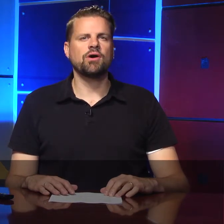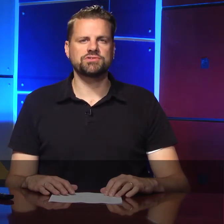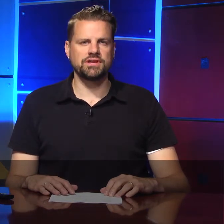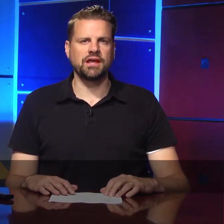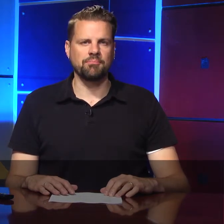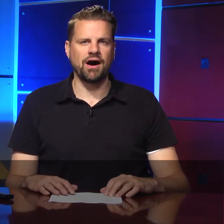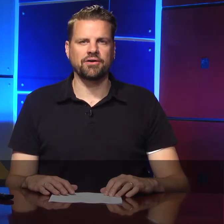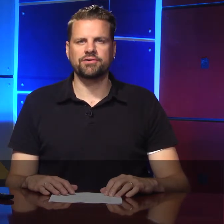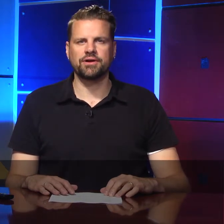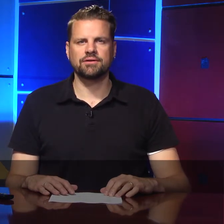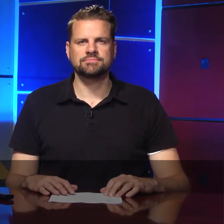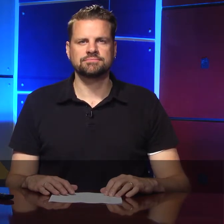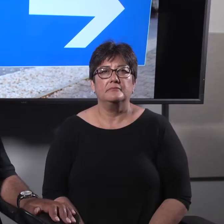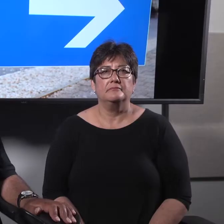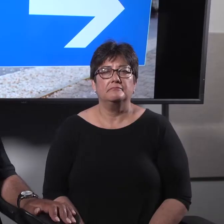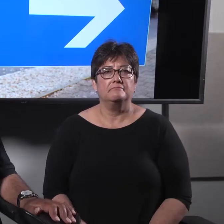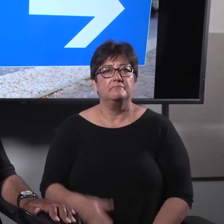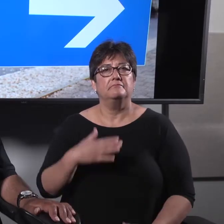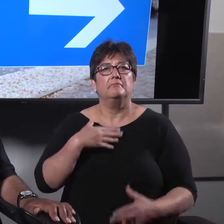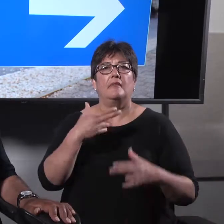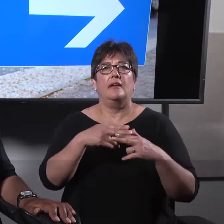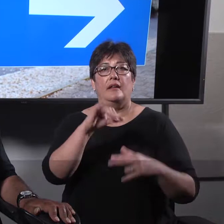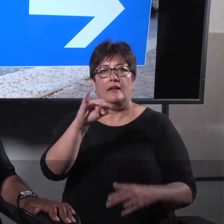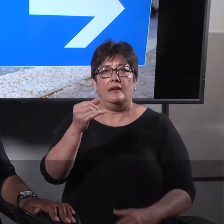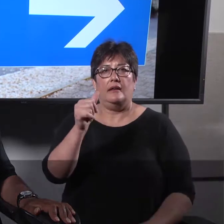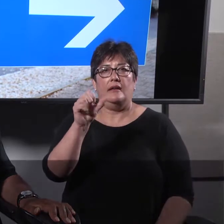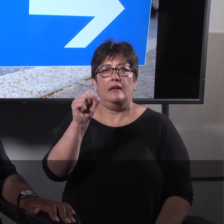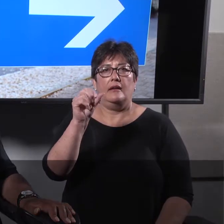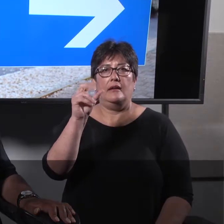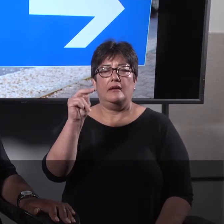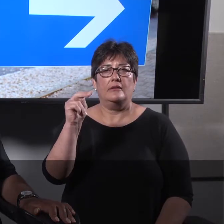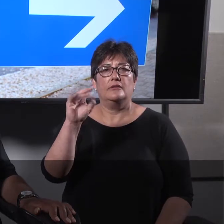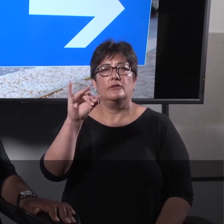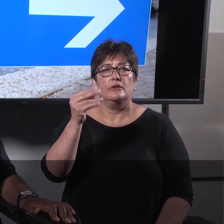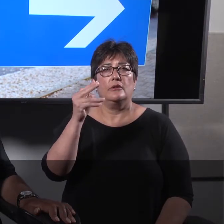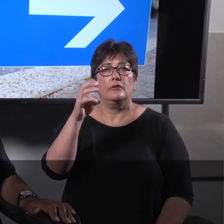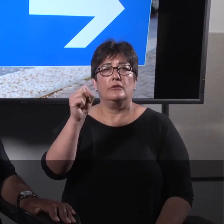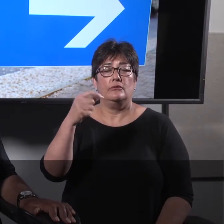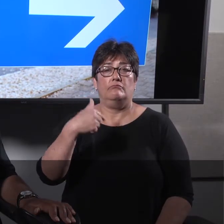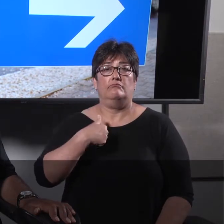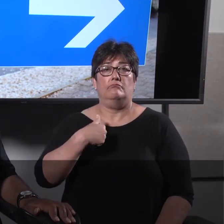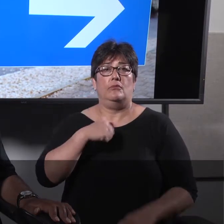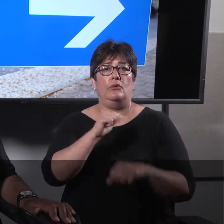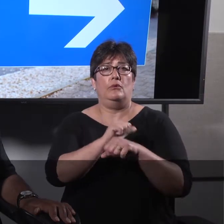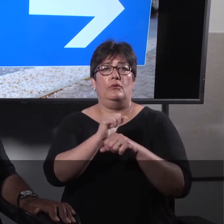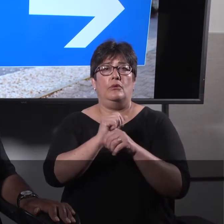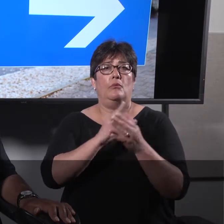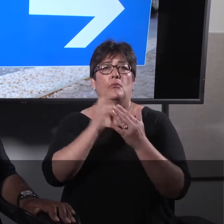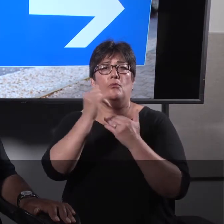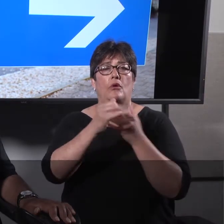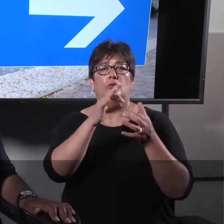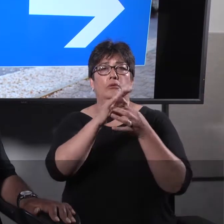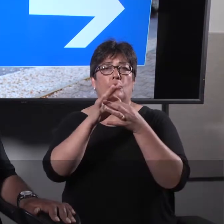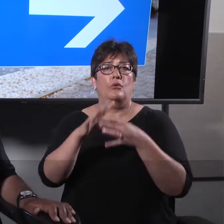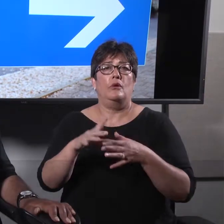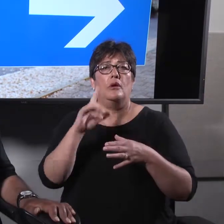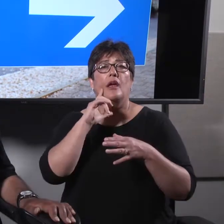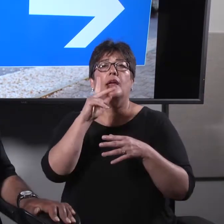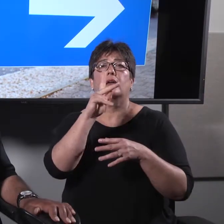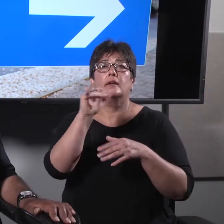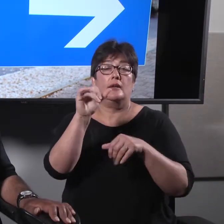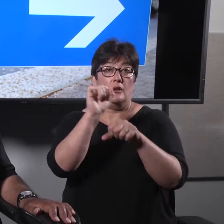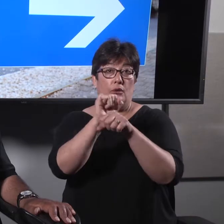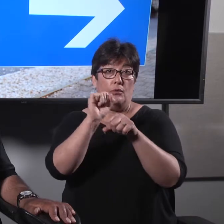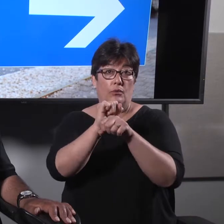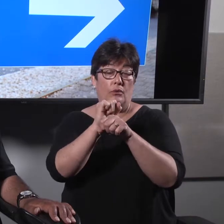that most need monitoring. My name is Jason Jones. I am the project coordinator for Kentucky Works at the University of Kentucky's Human